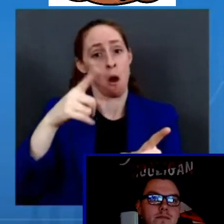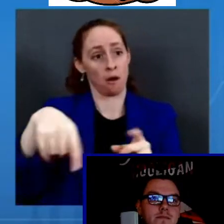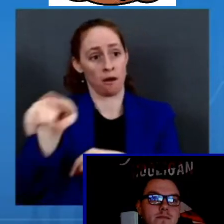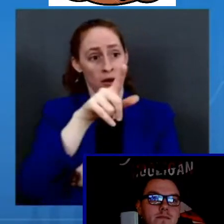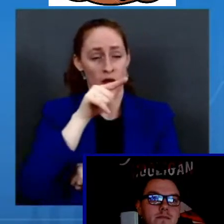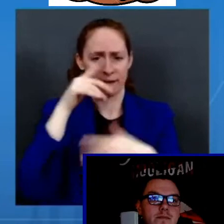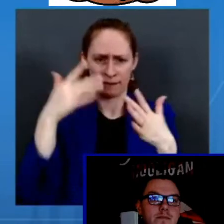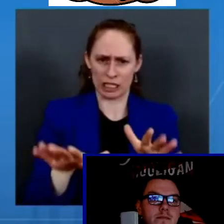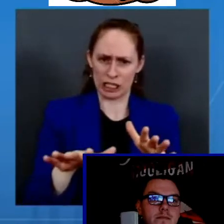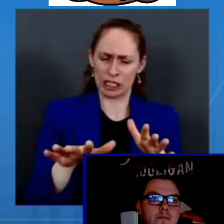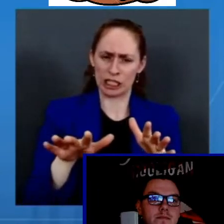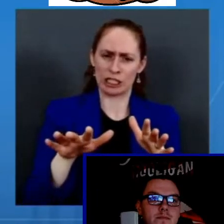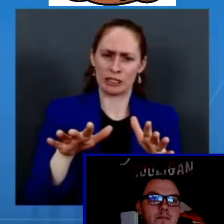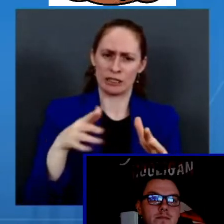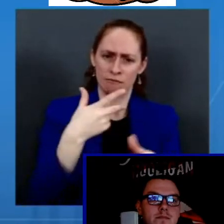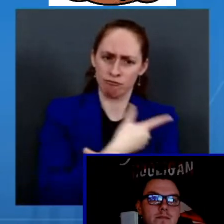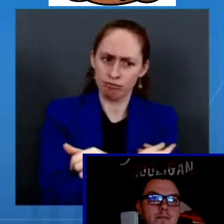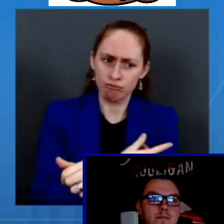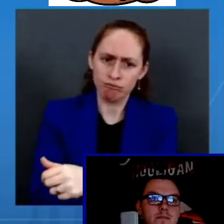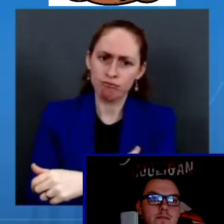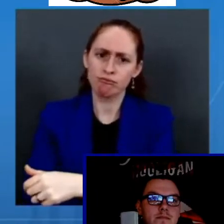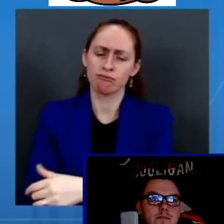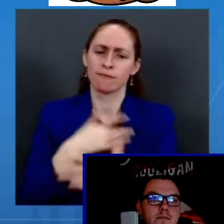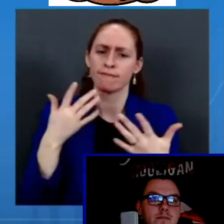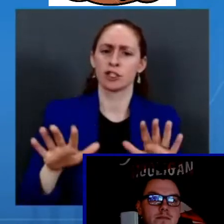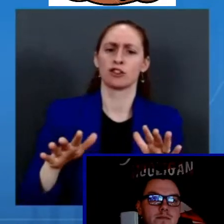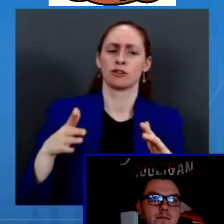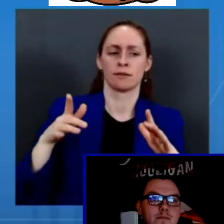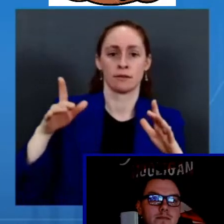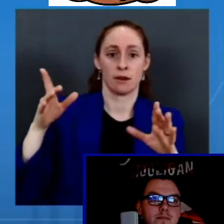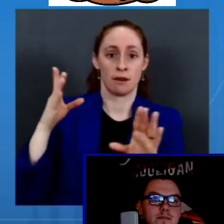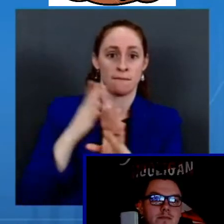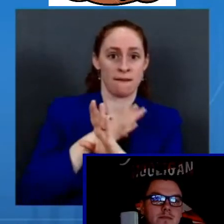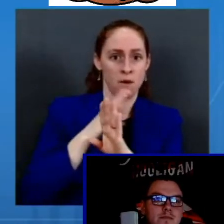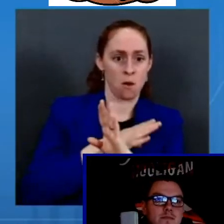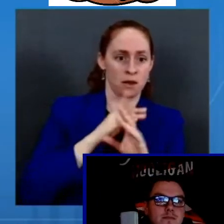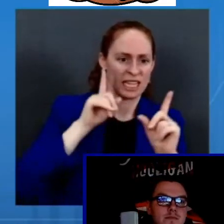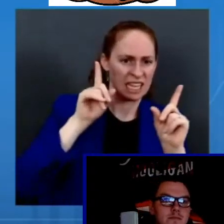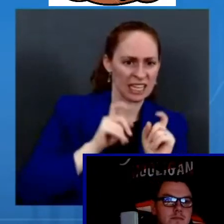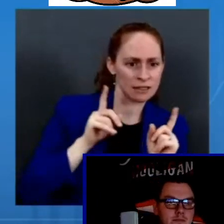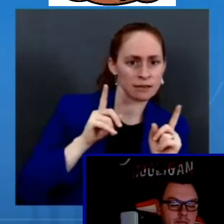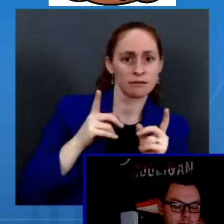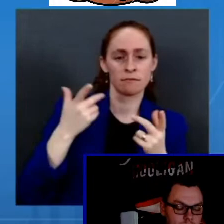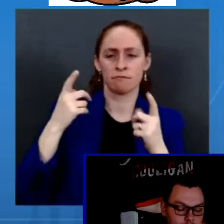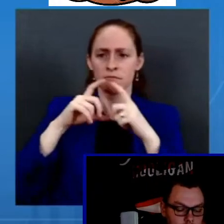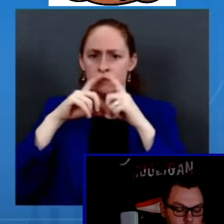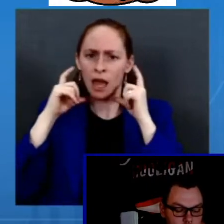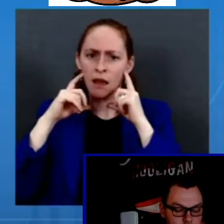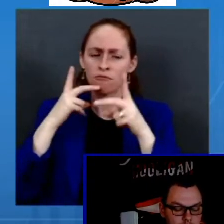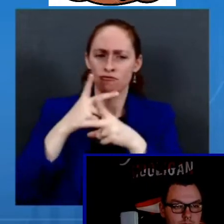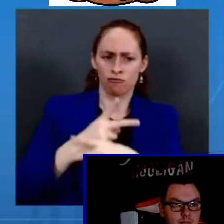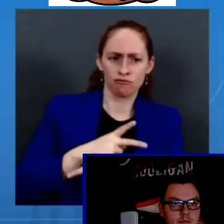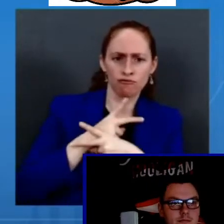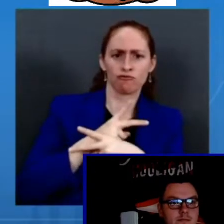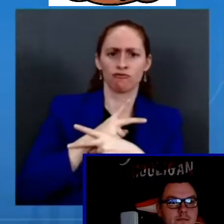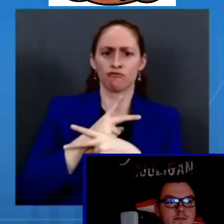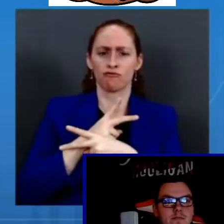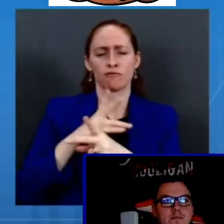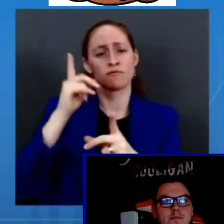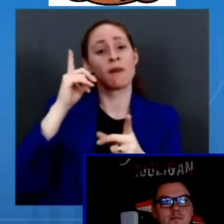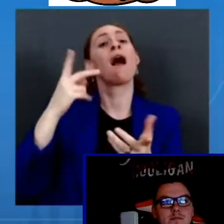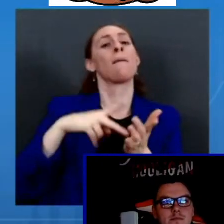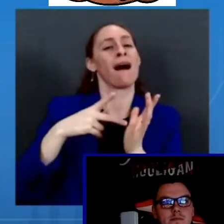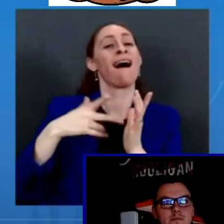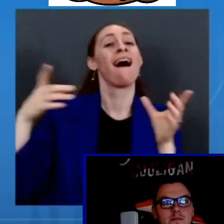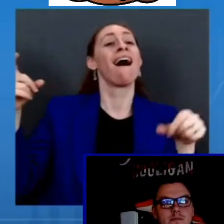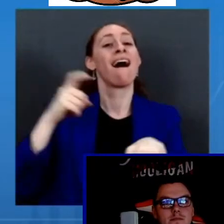prevention strategies before they gather, so they can maximize the safety of their holiday gathering, as well as that reassurance of a test.